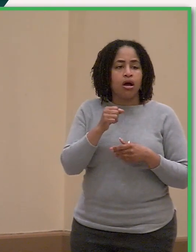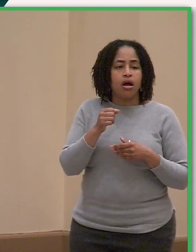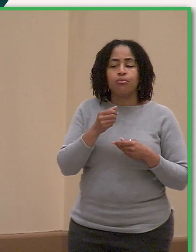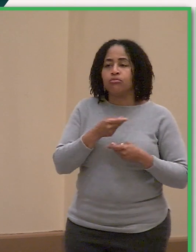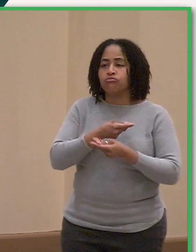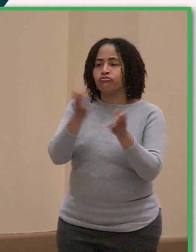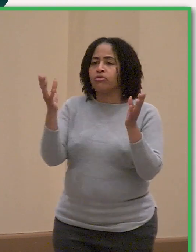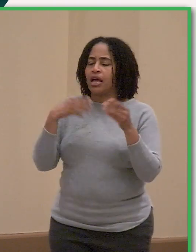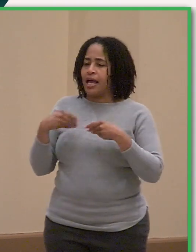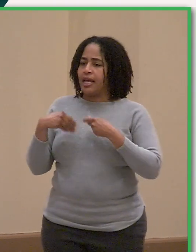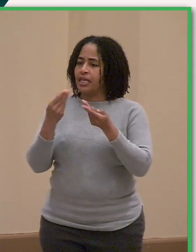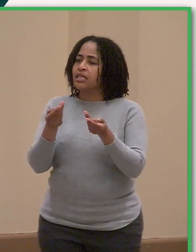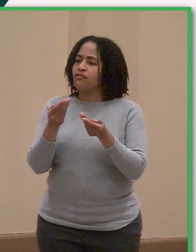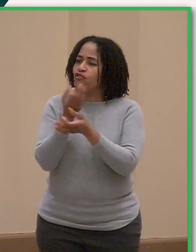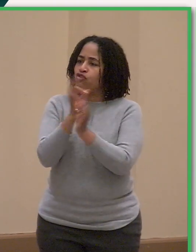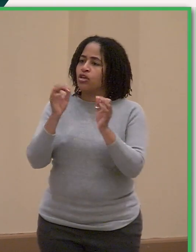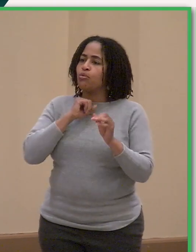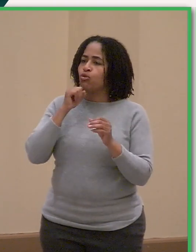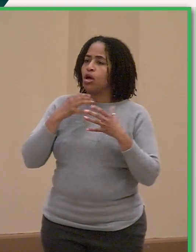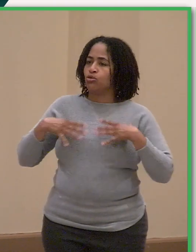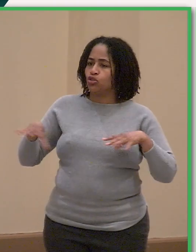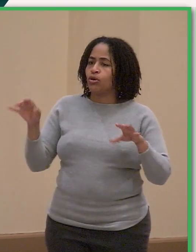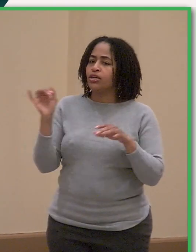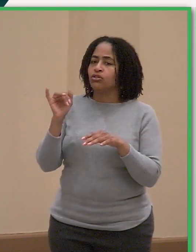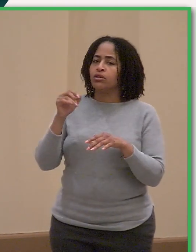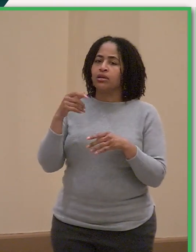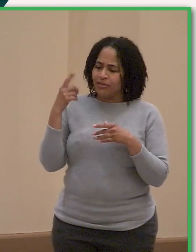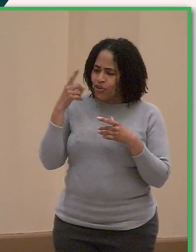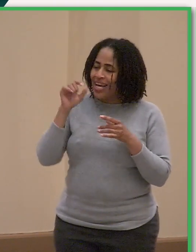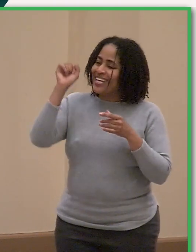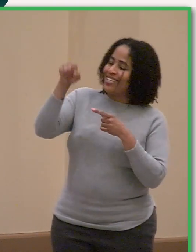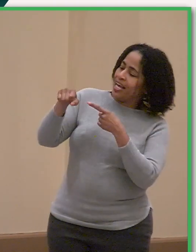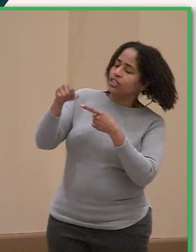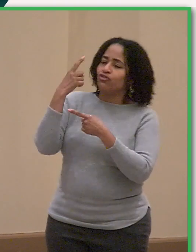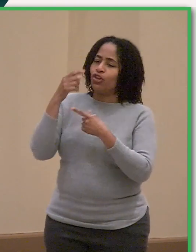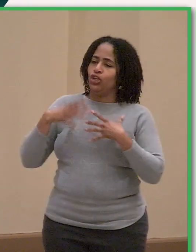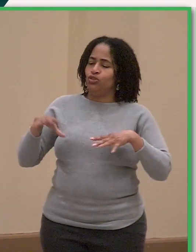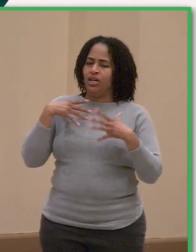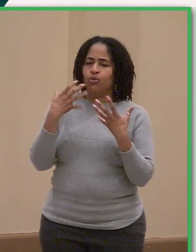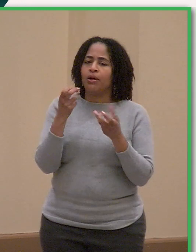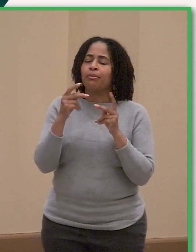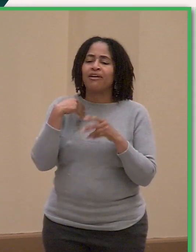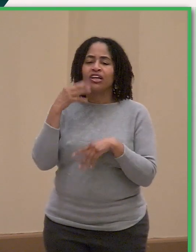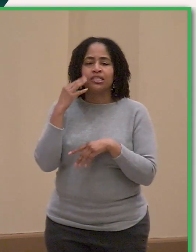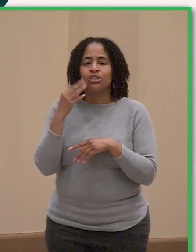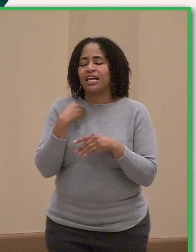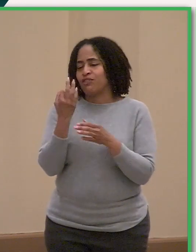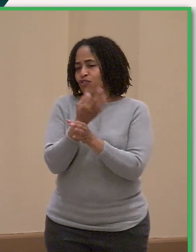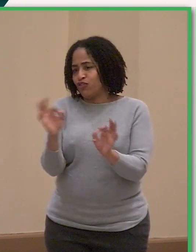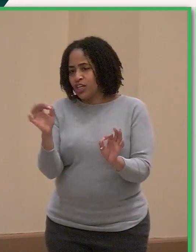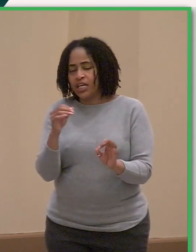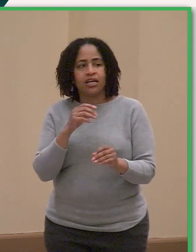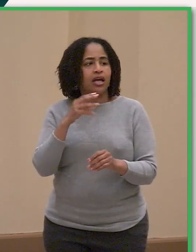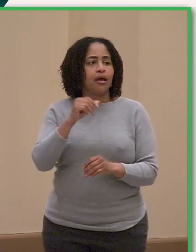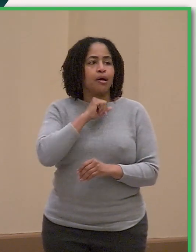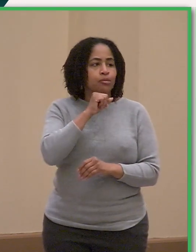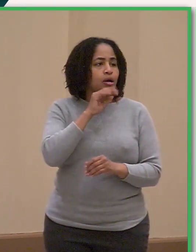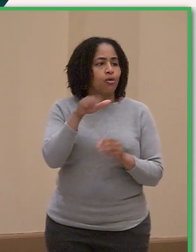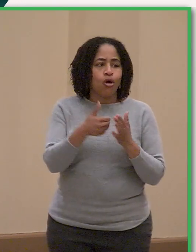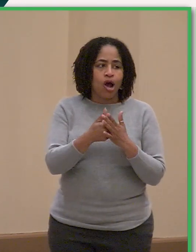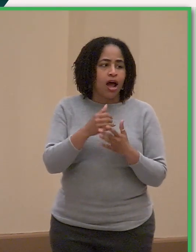well. And moms come in, they say yes to a dress, because I want their experience to be everything free. I also, at the event, I crown all the